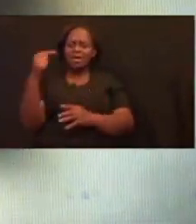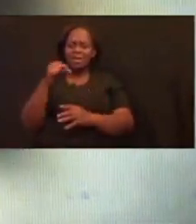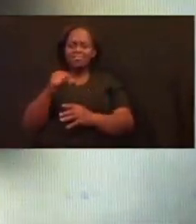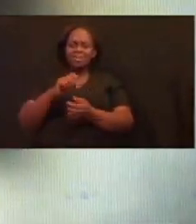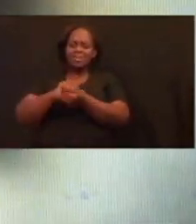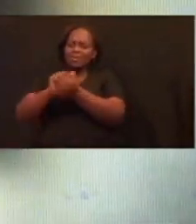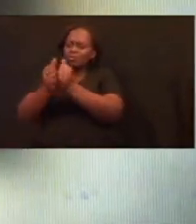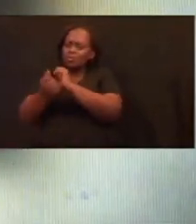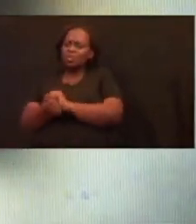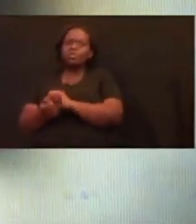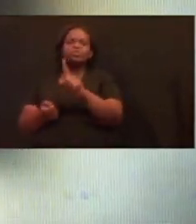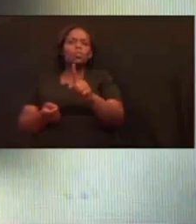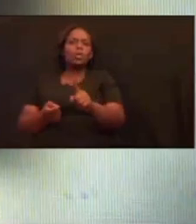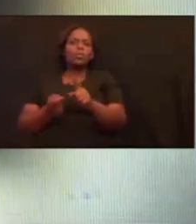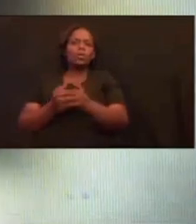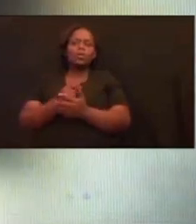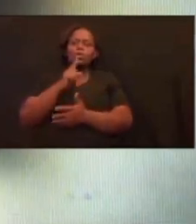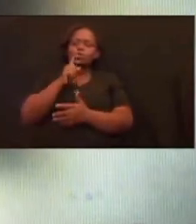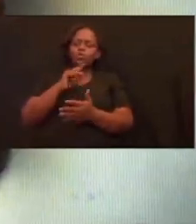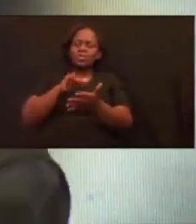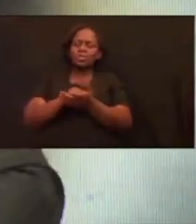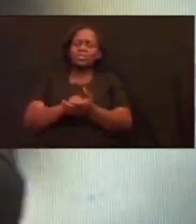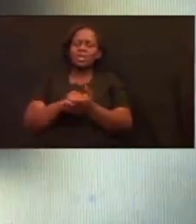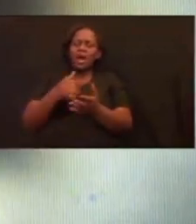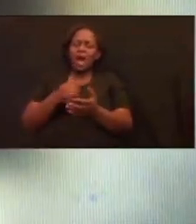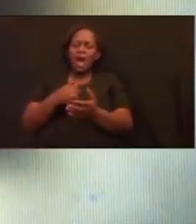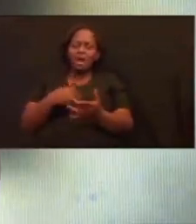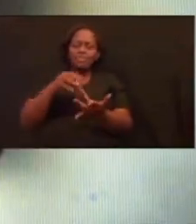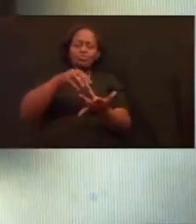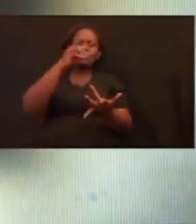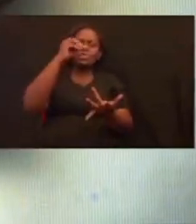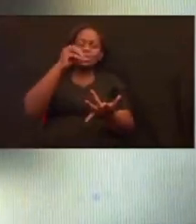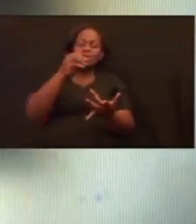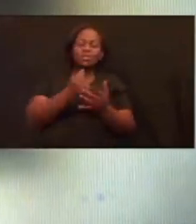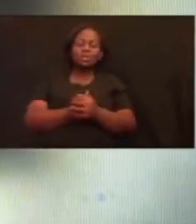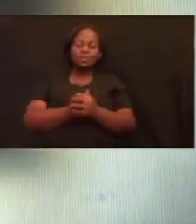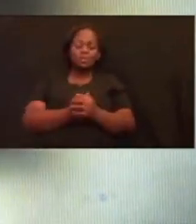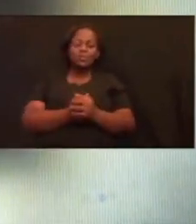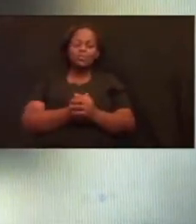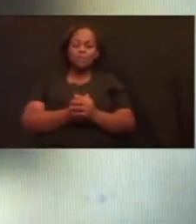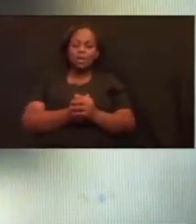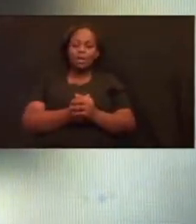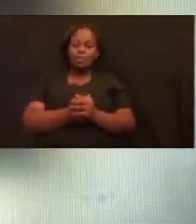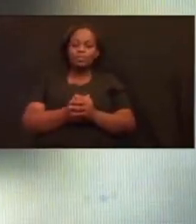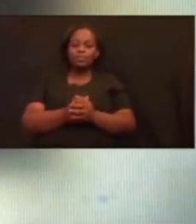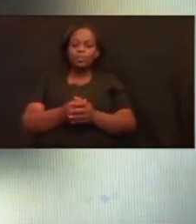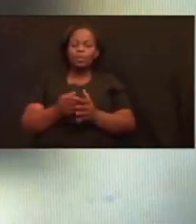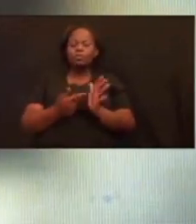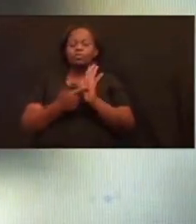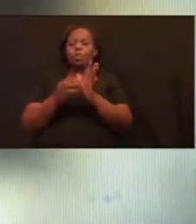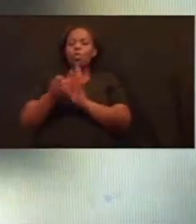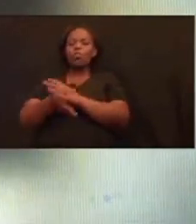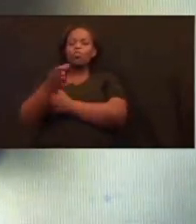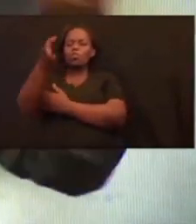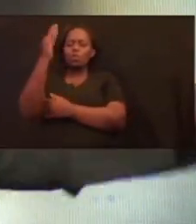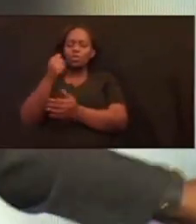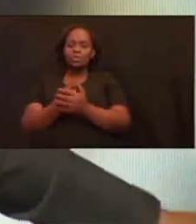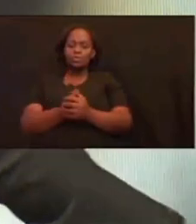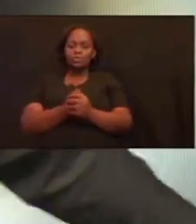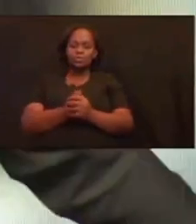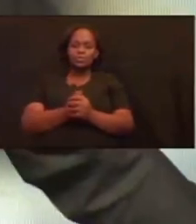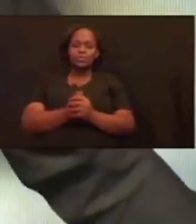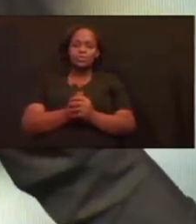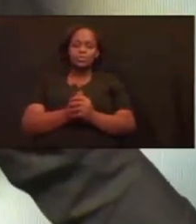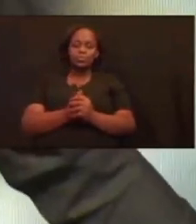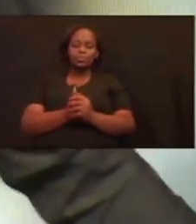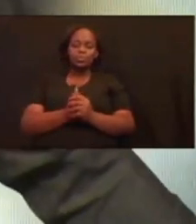unique, so that there is a unique expression of God through you by reason of that mantle that should make you look like somebody in the